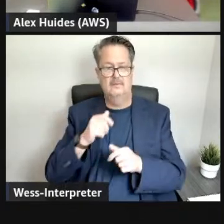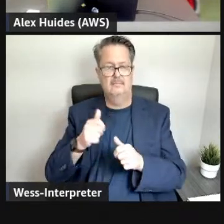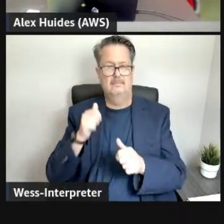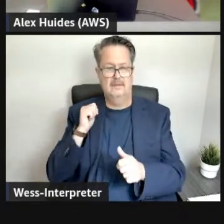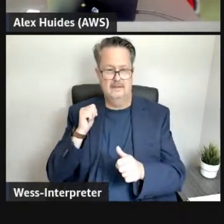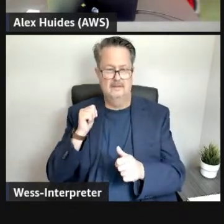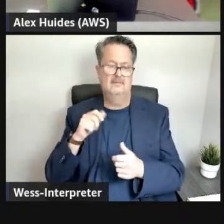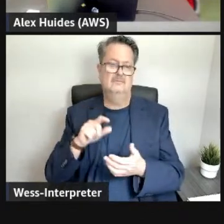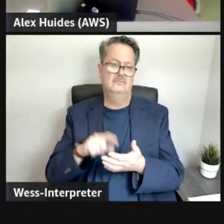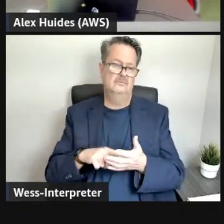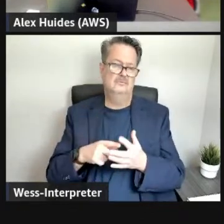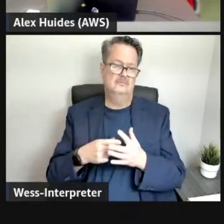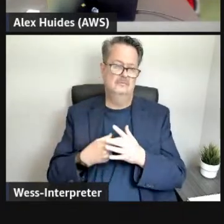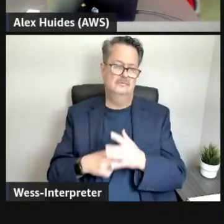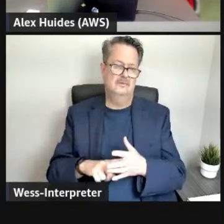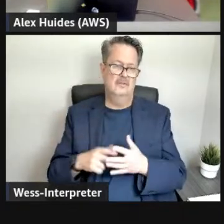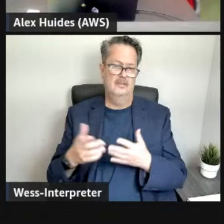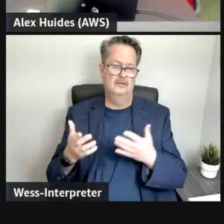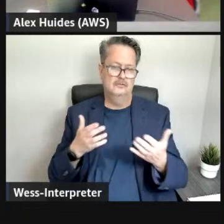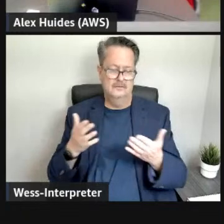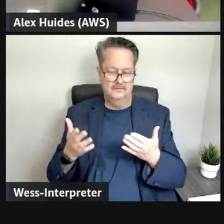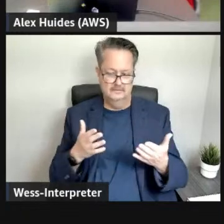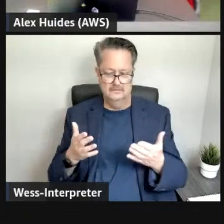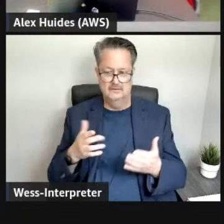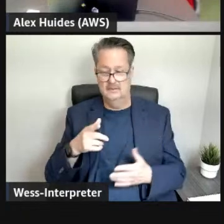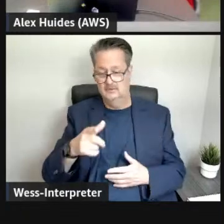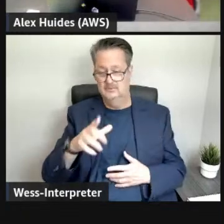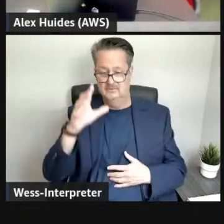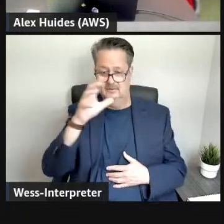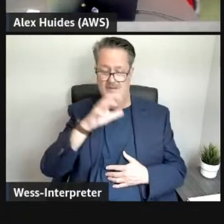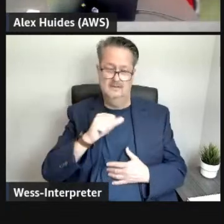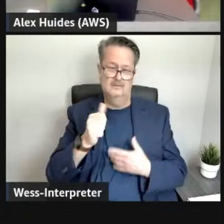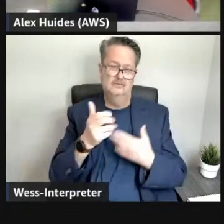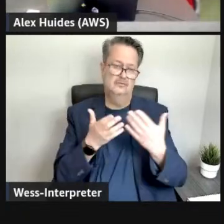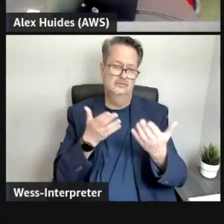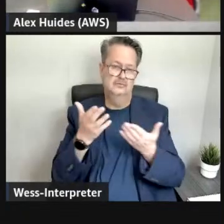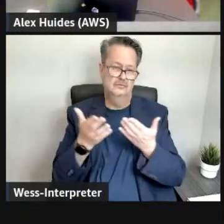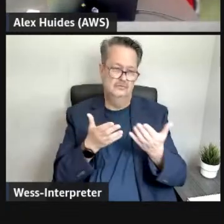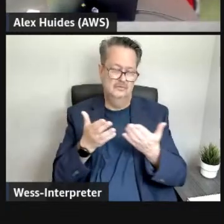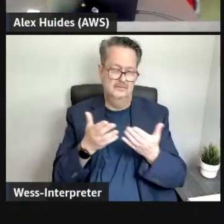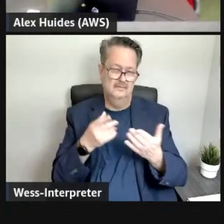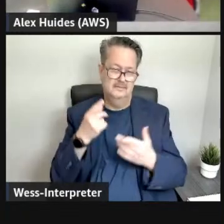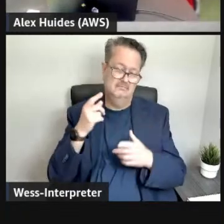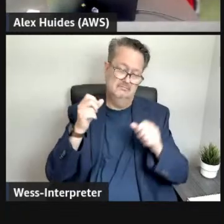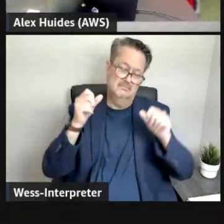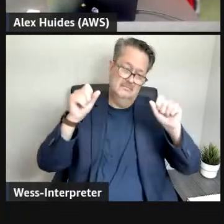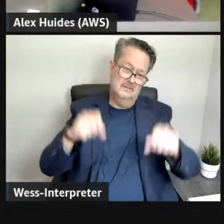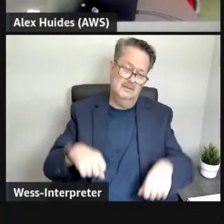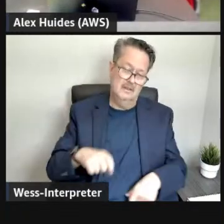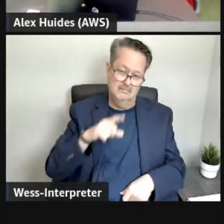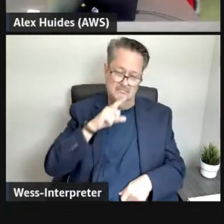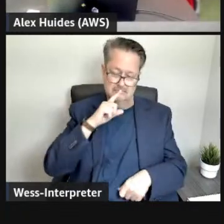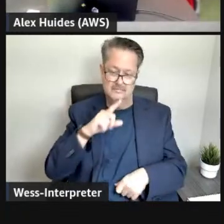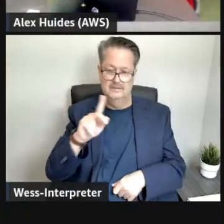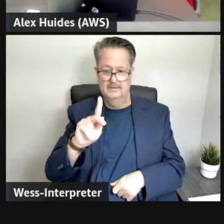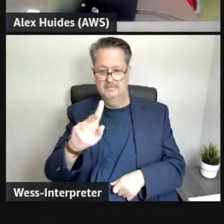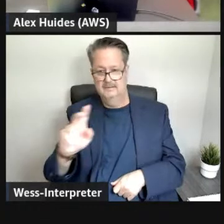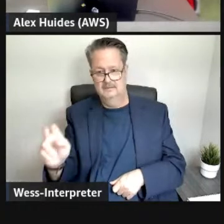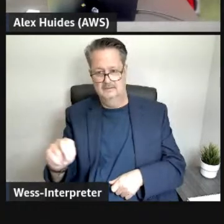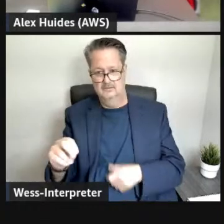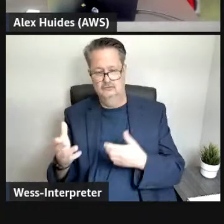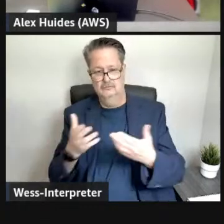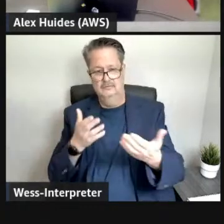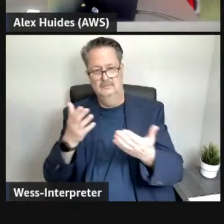the services. And well, you guessed, services can be Kubernetes services, but it's